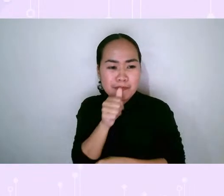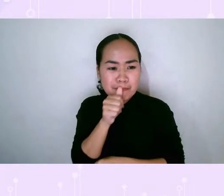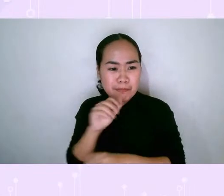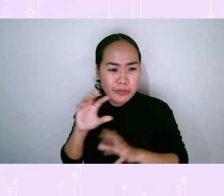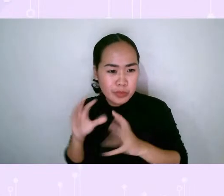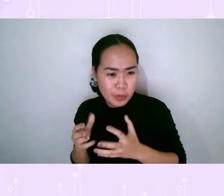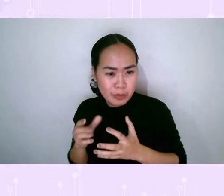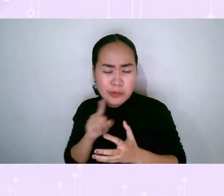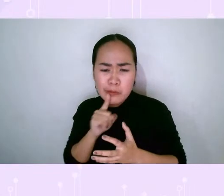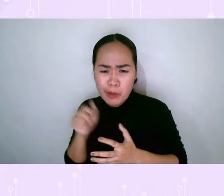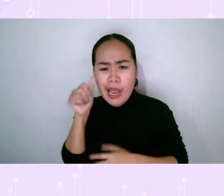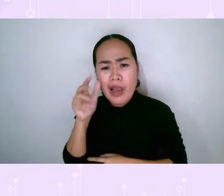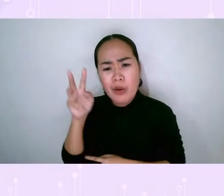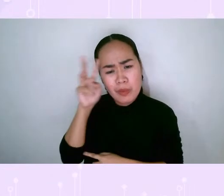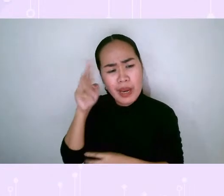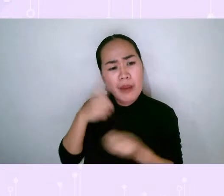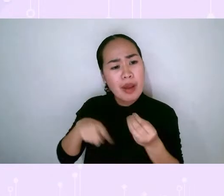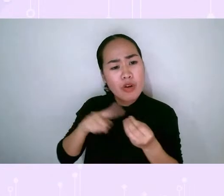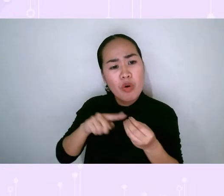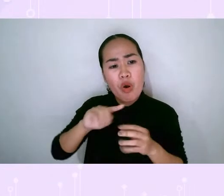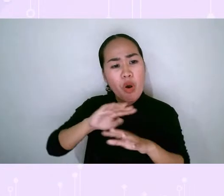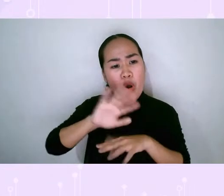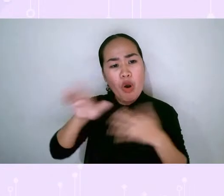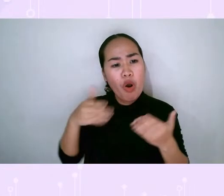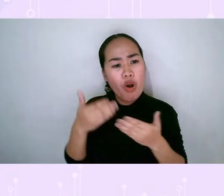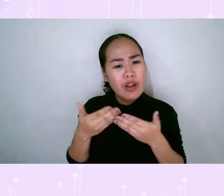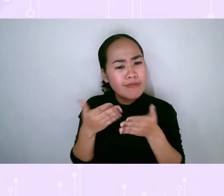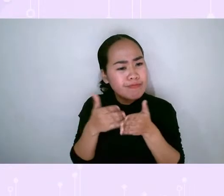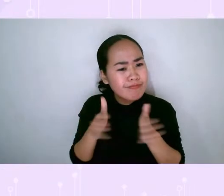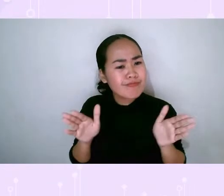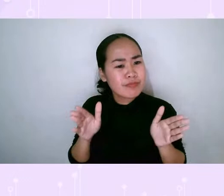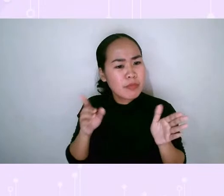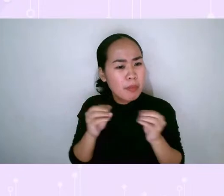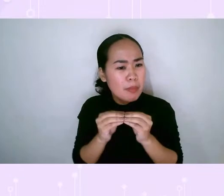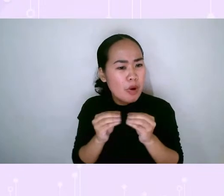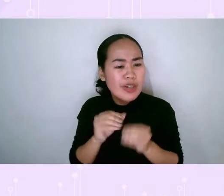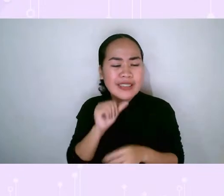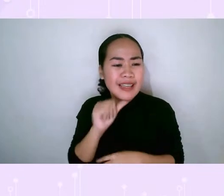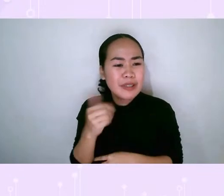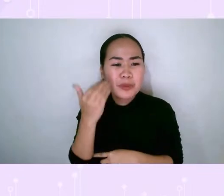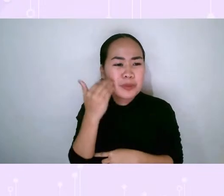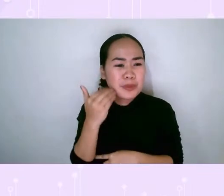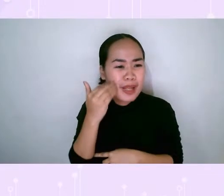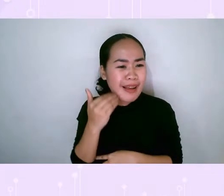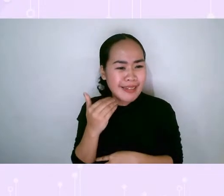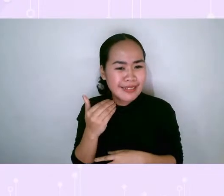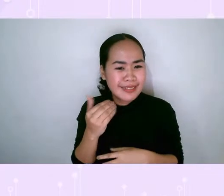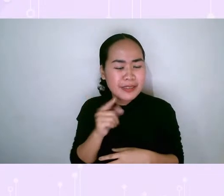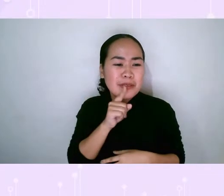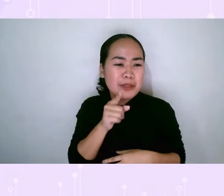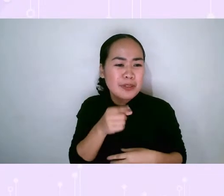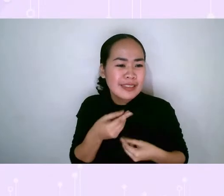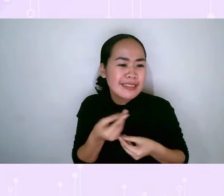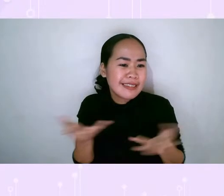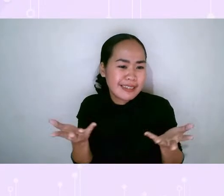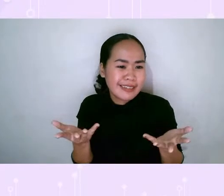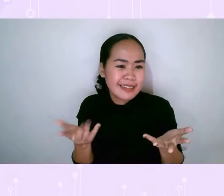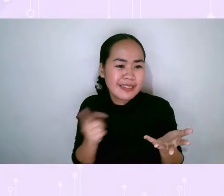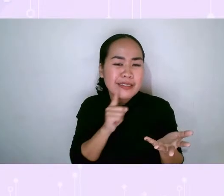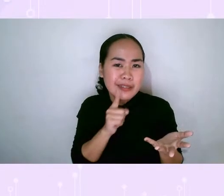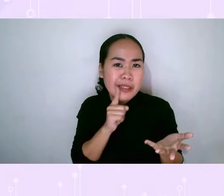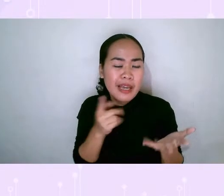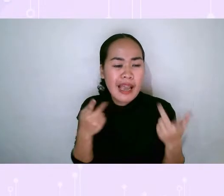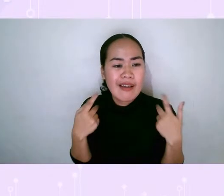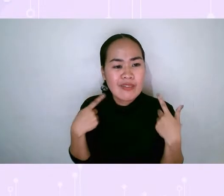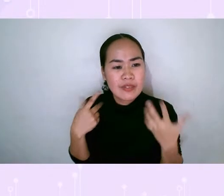know that the overall effects to the population has not been evenly distributed. Typically, disadvantaged